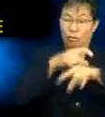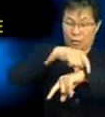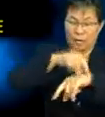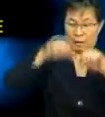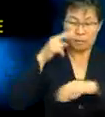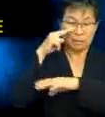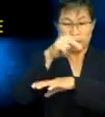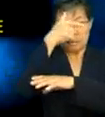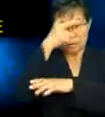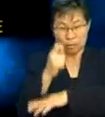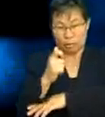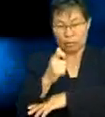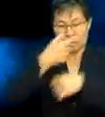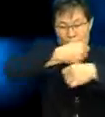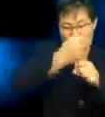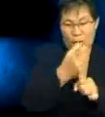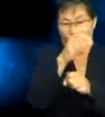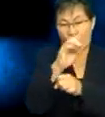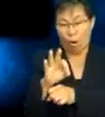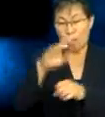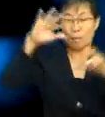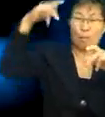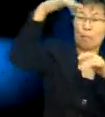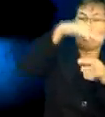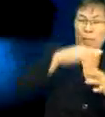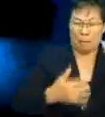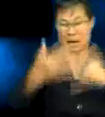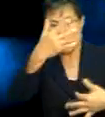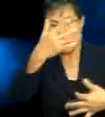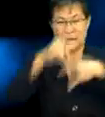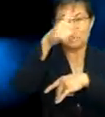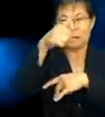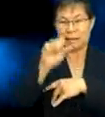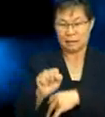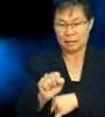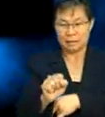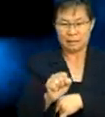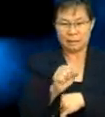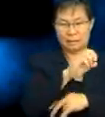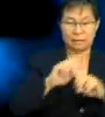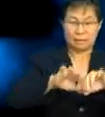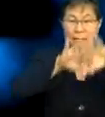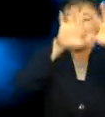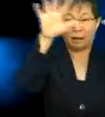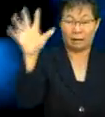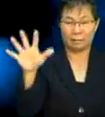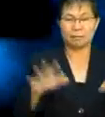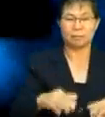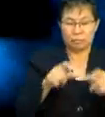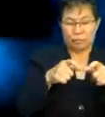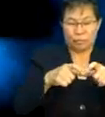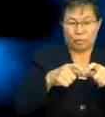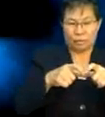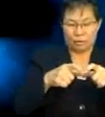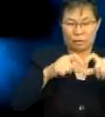seen because it is made up of burning gases that emit light. It has a width